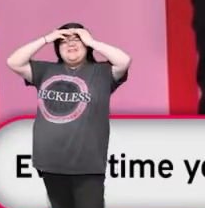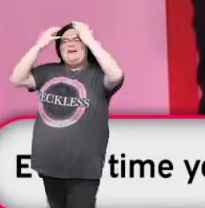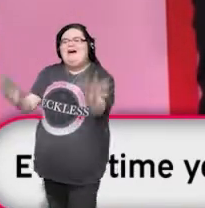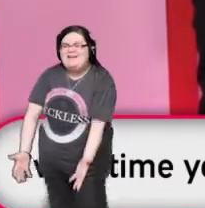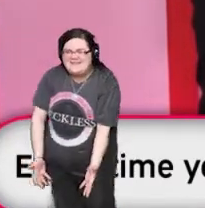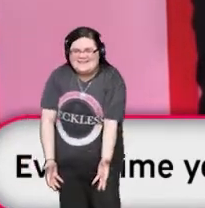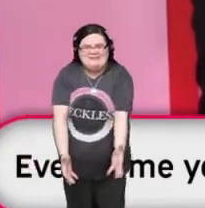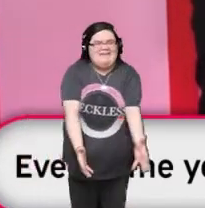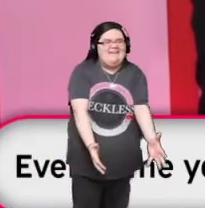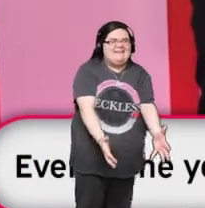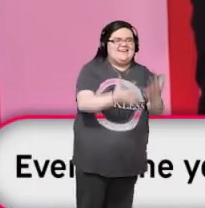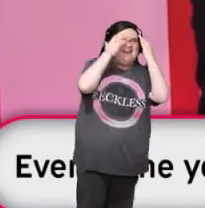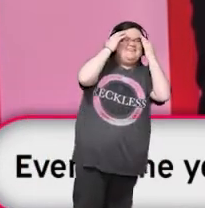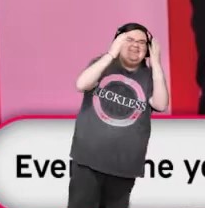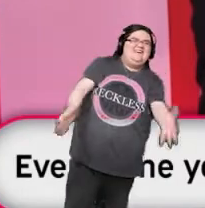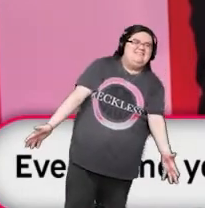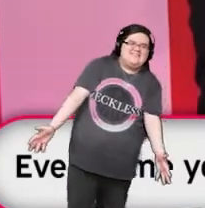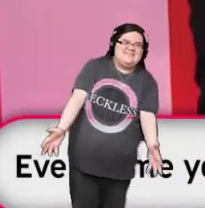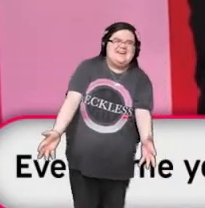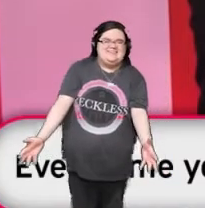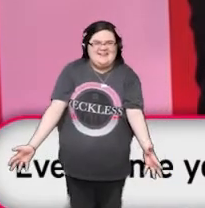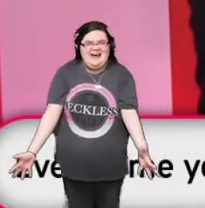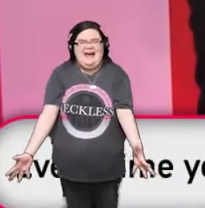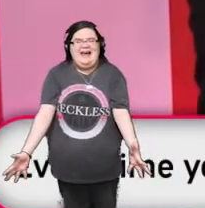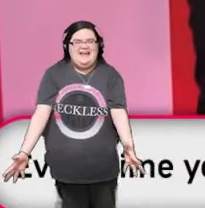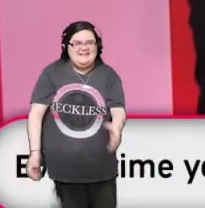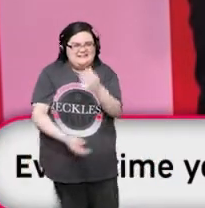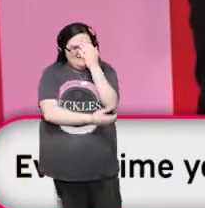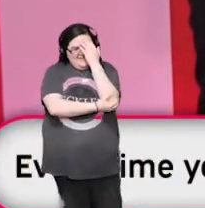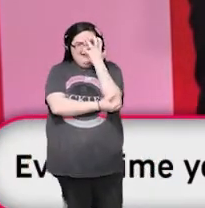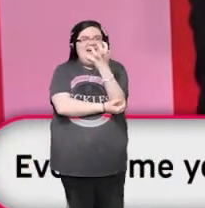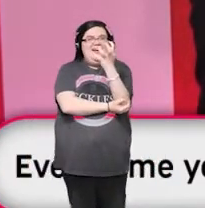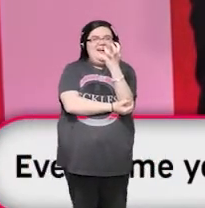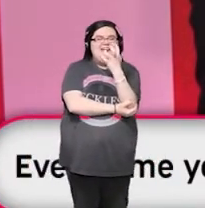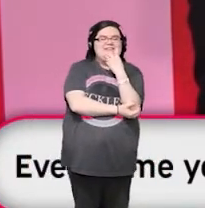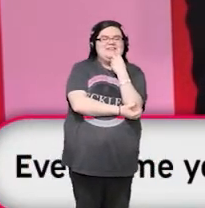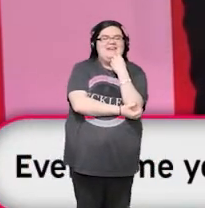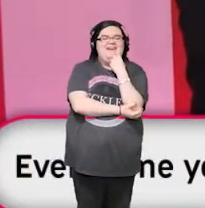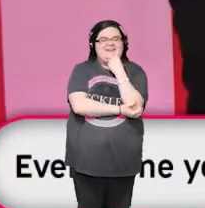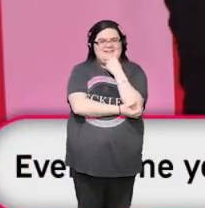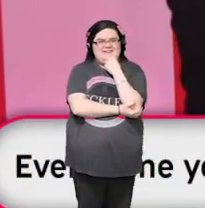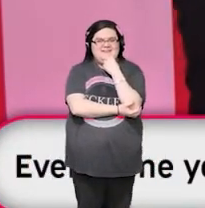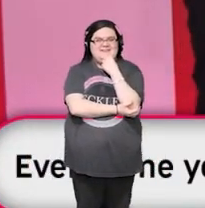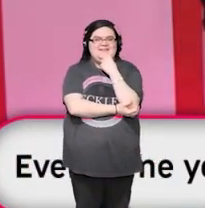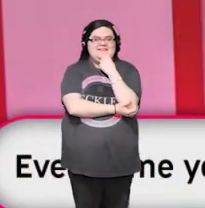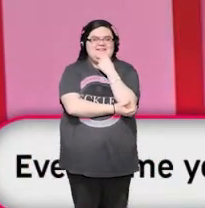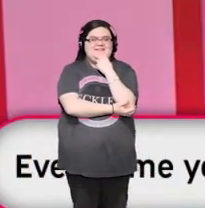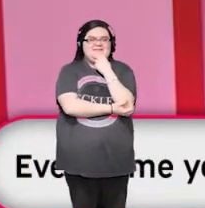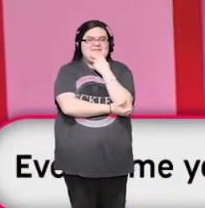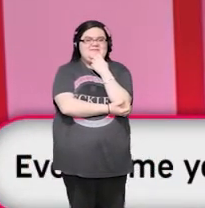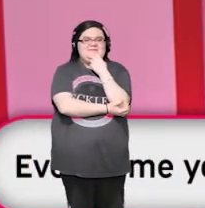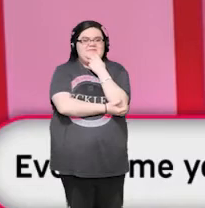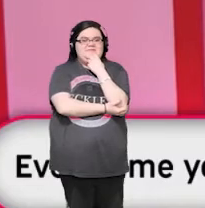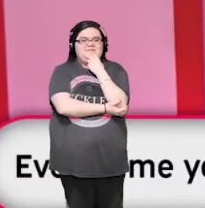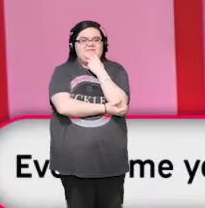What's even this hard? Like, it's hard. Like, I don't know which one I would. This is hard. How big is this genocide? What